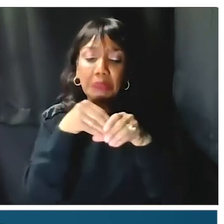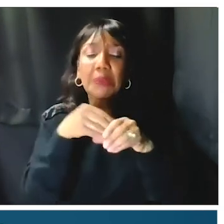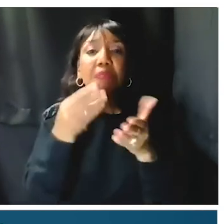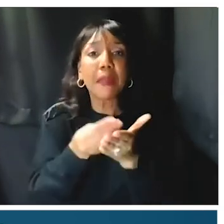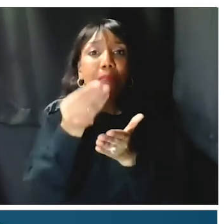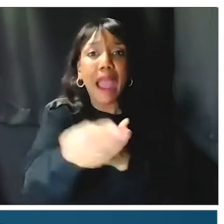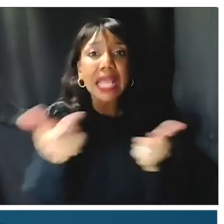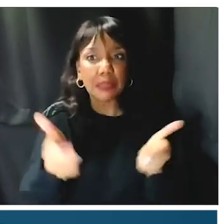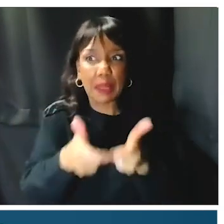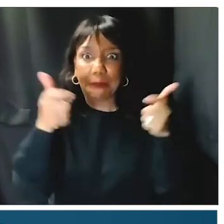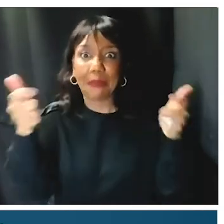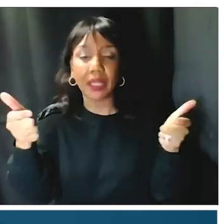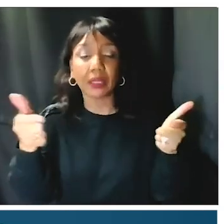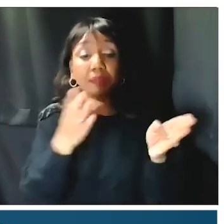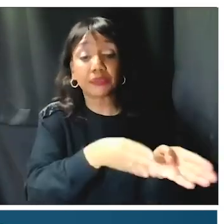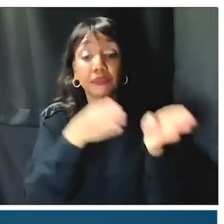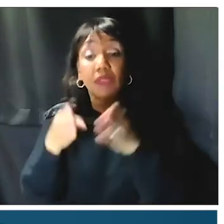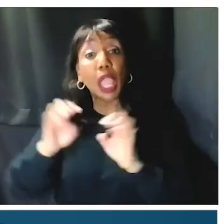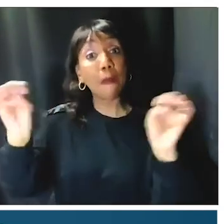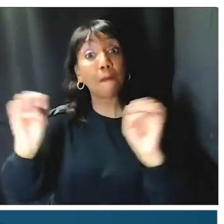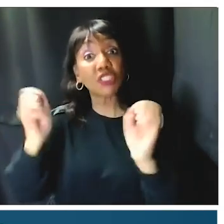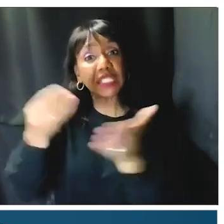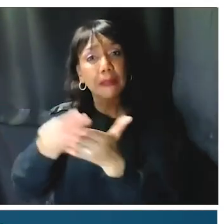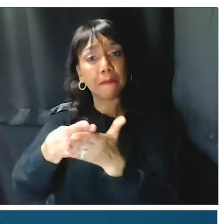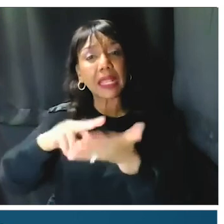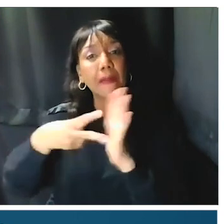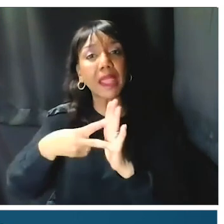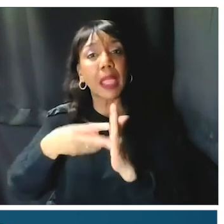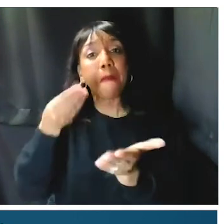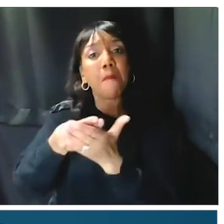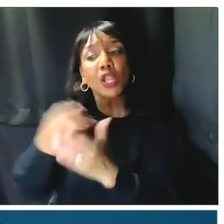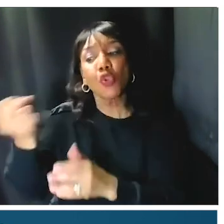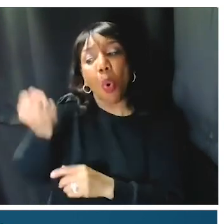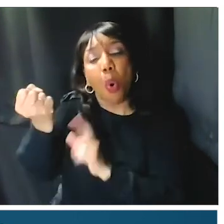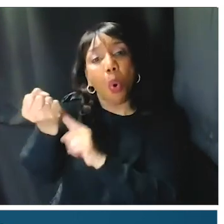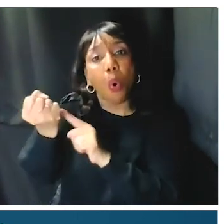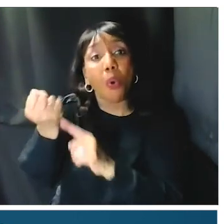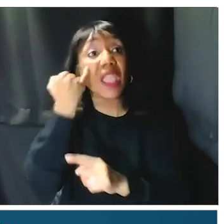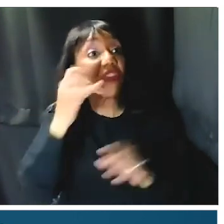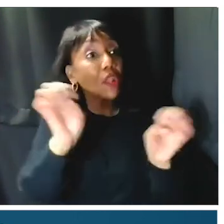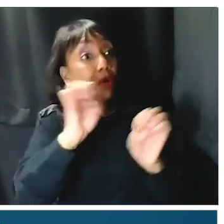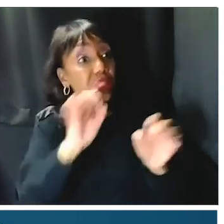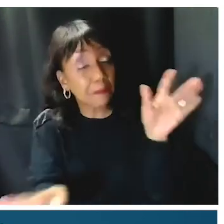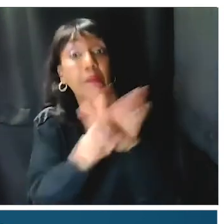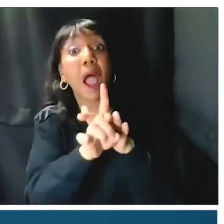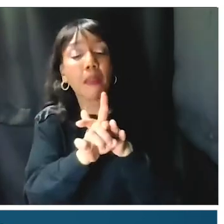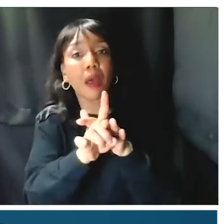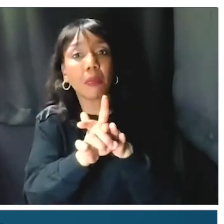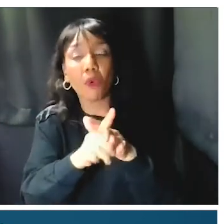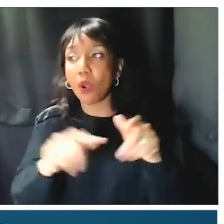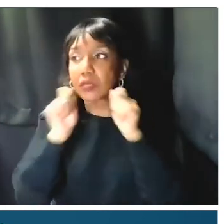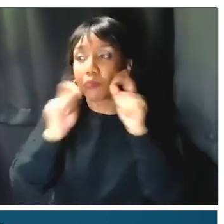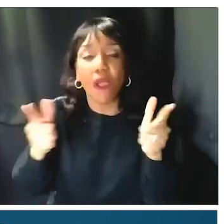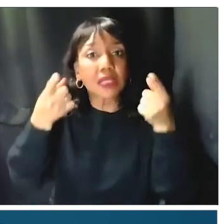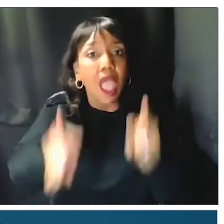emergency savings appear on screen. An emergency fund is money set aside to cover any unexpected financial